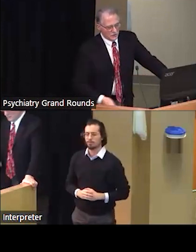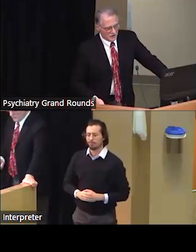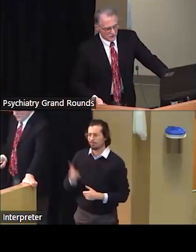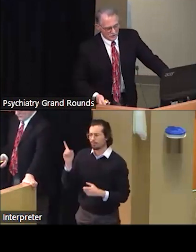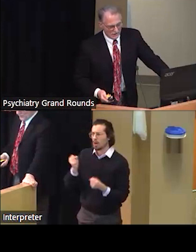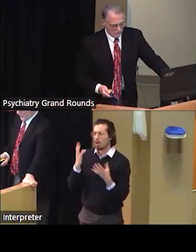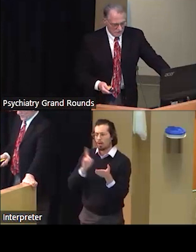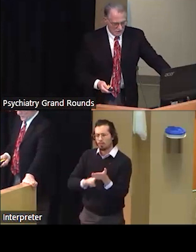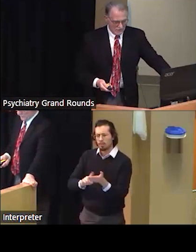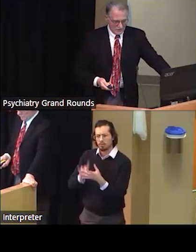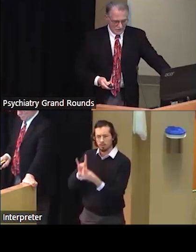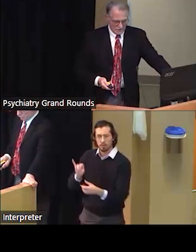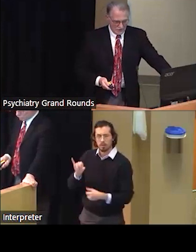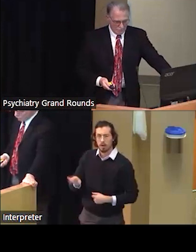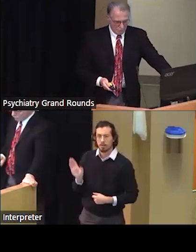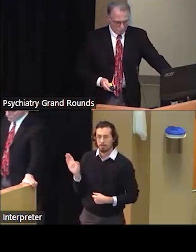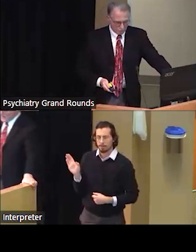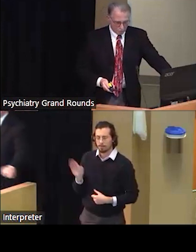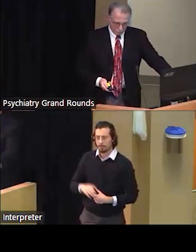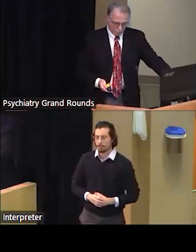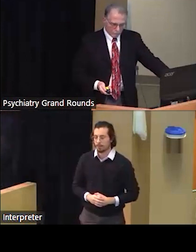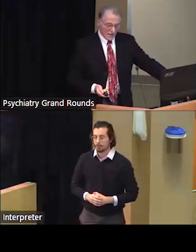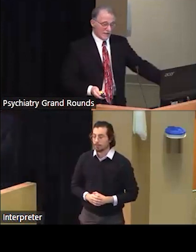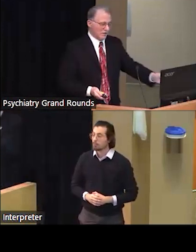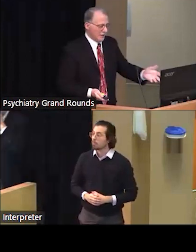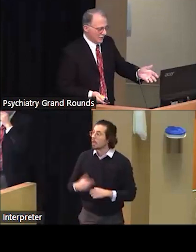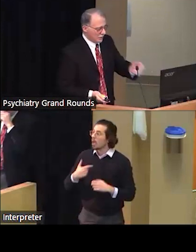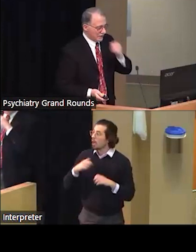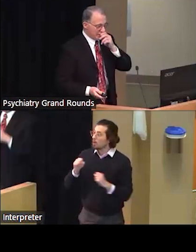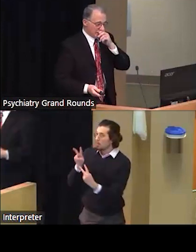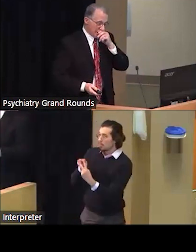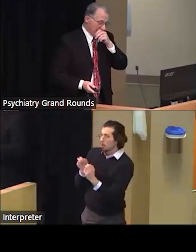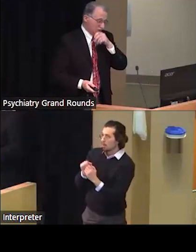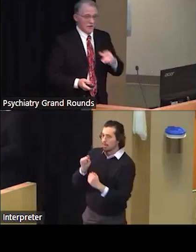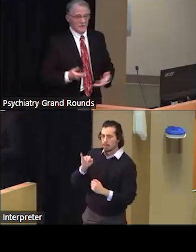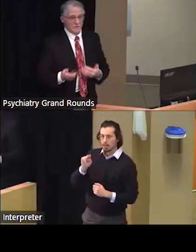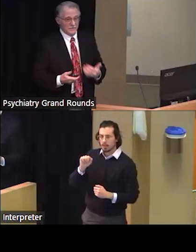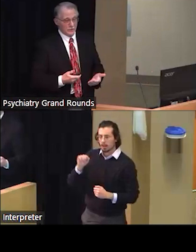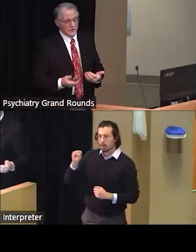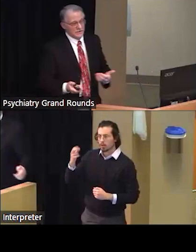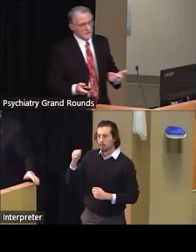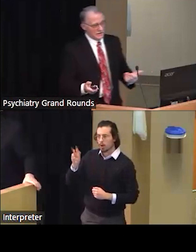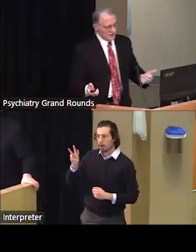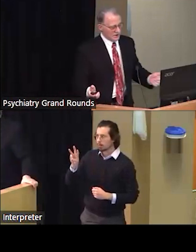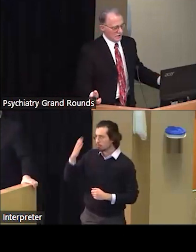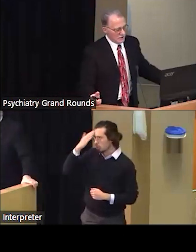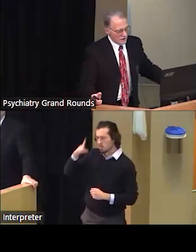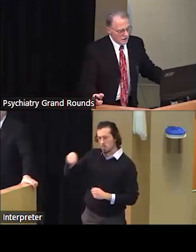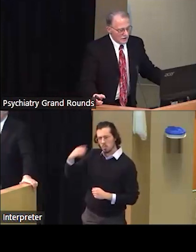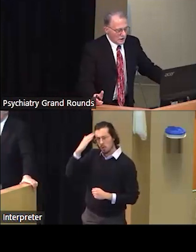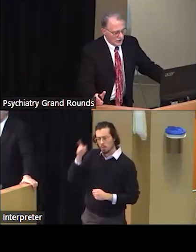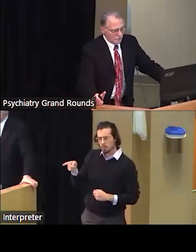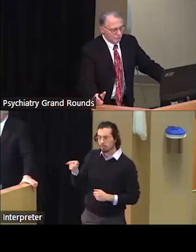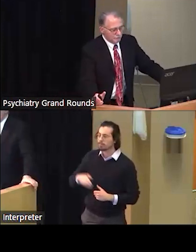a lot of the research about this. I've been able to pair up with Tina Shaw. I don't know if you heard Tina. Tina was,